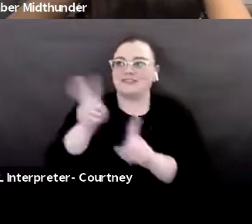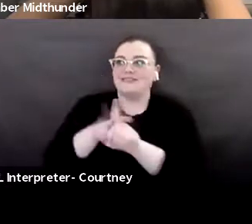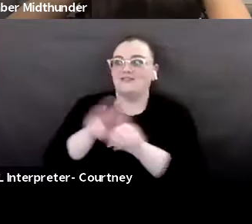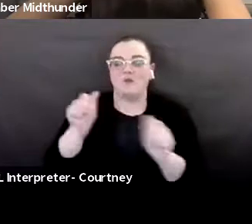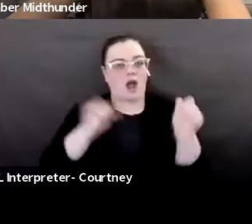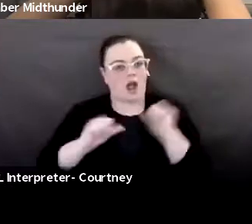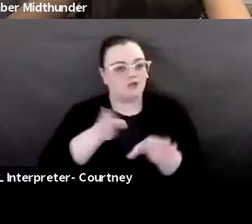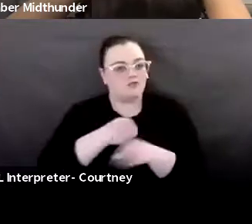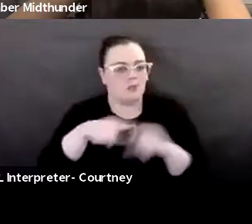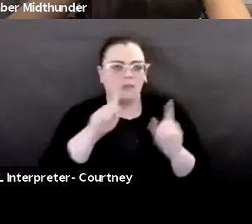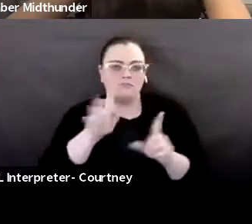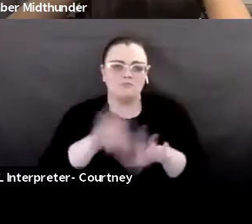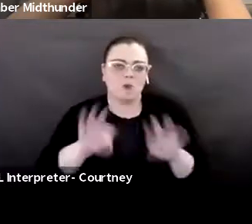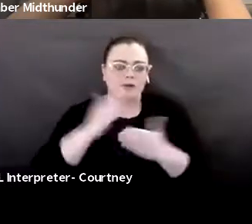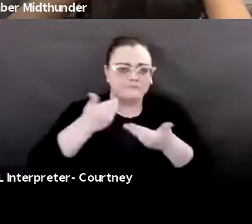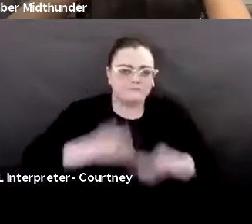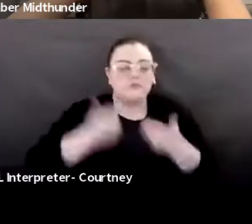career.